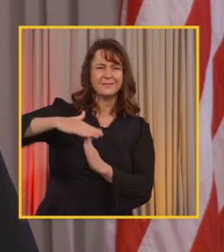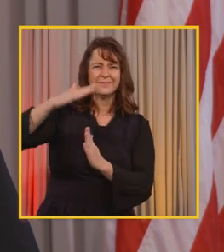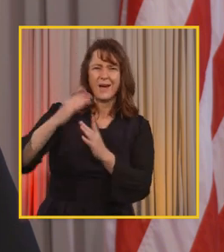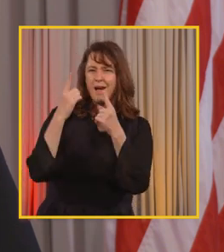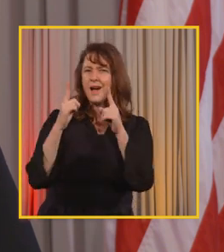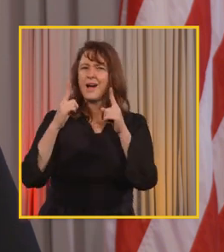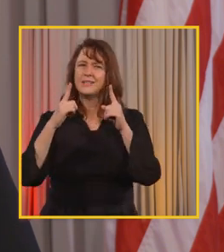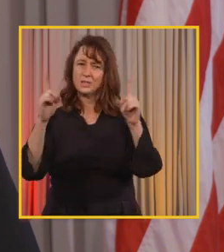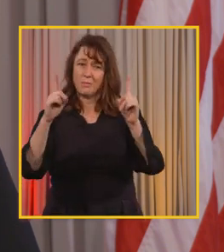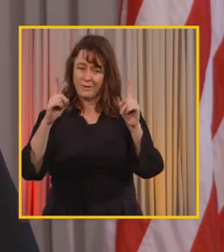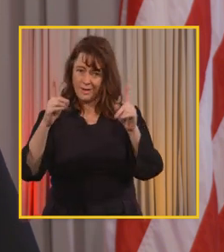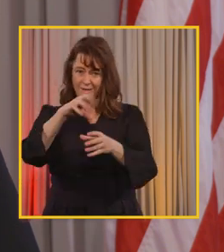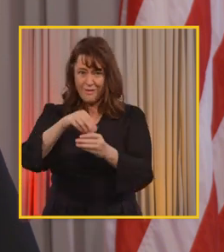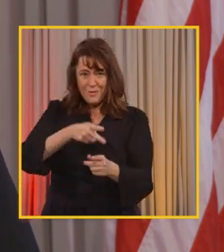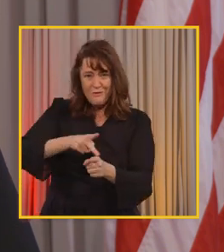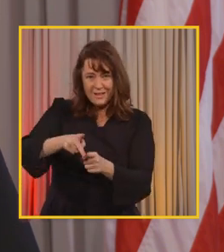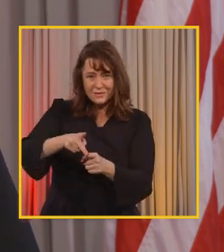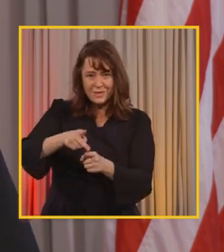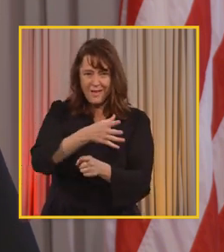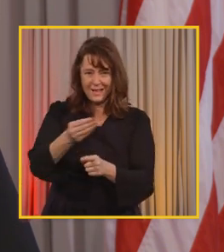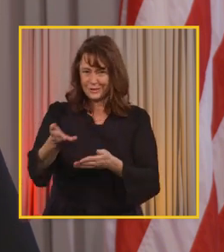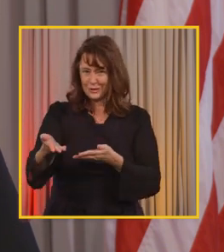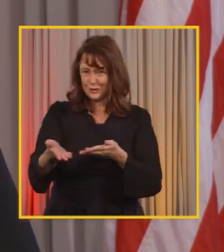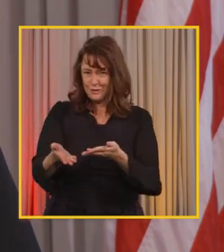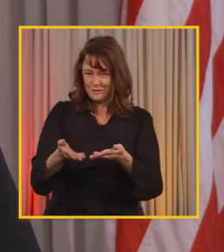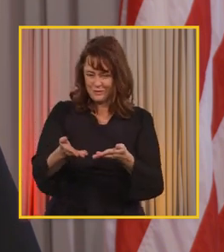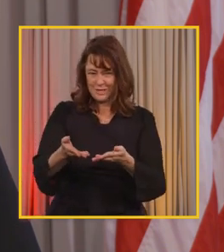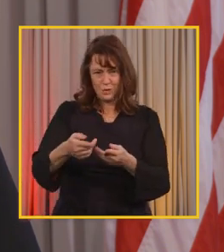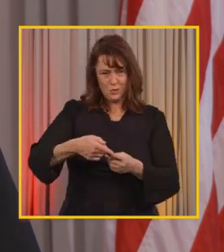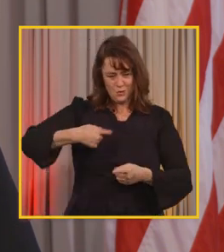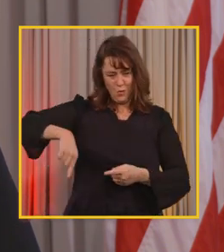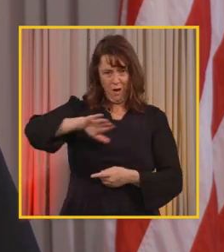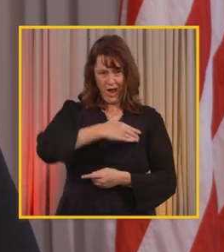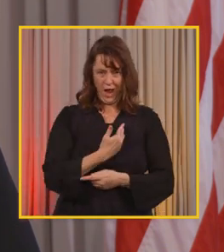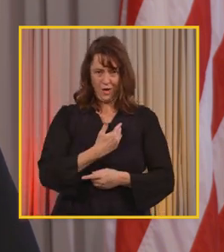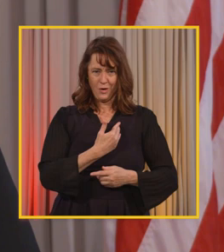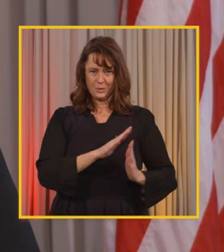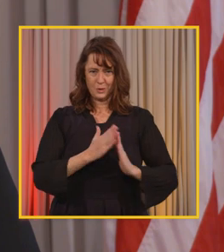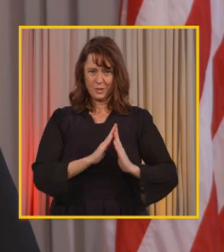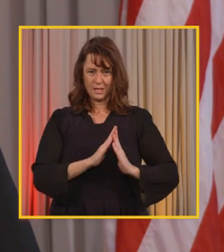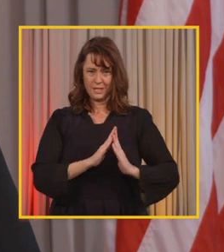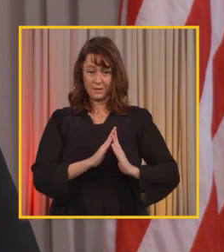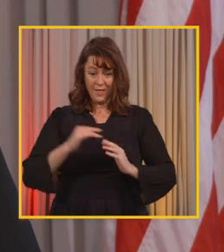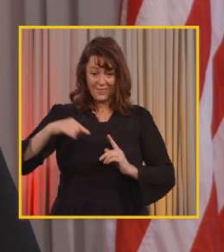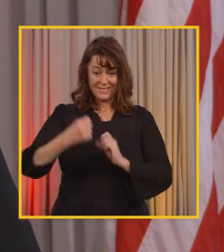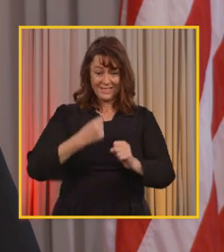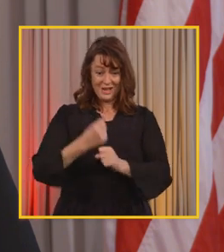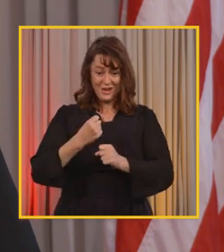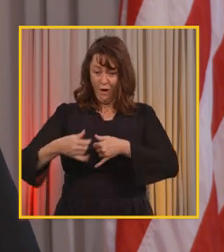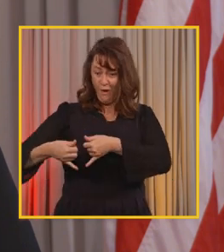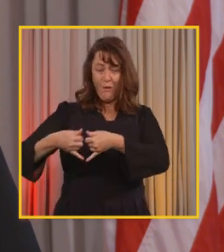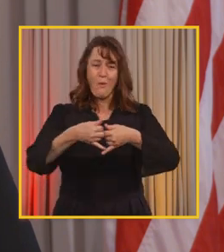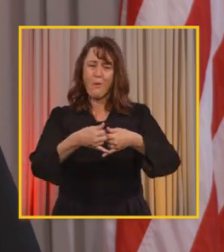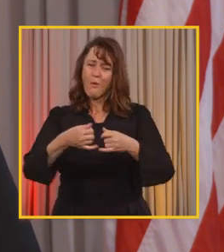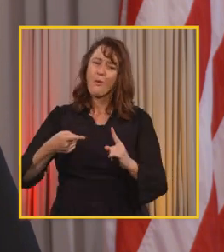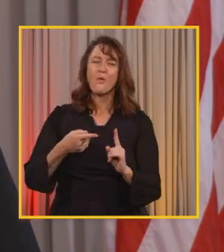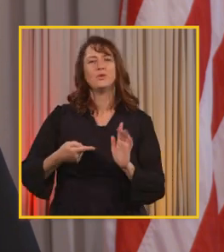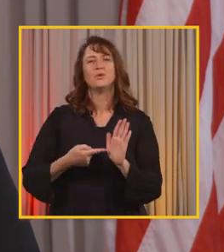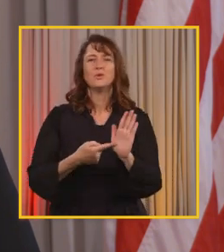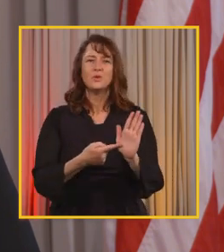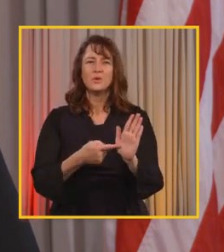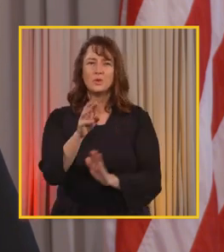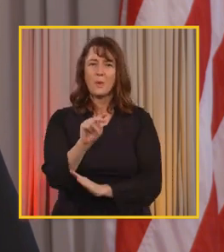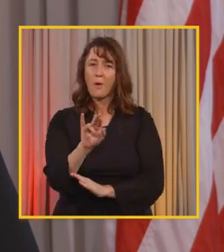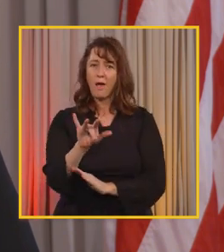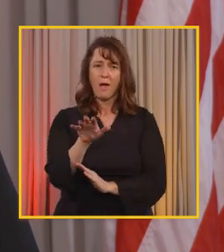community. This year's honoree has done both. Ms. Marilyn Long, a Hartnell alumni, is president and executive